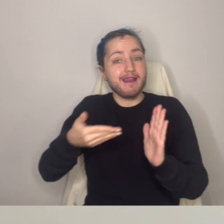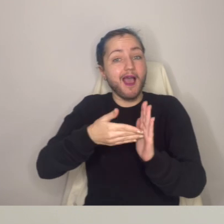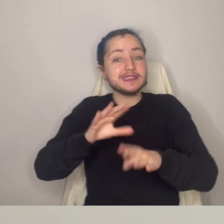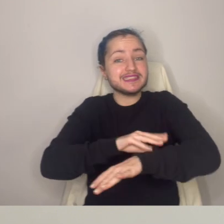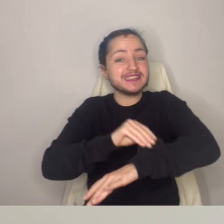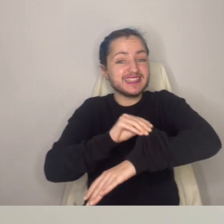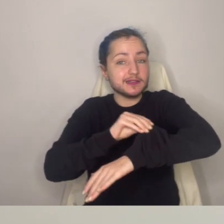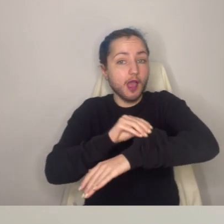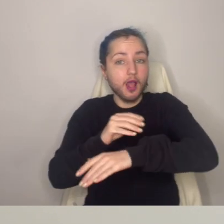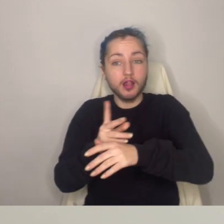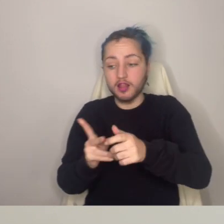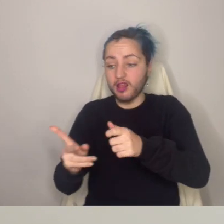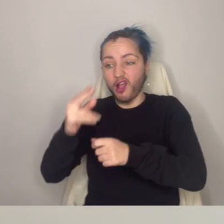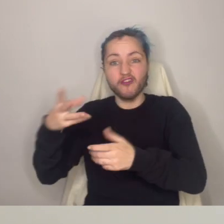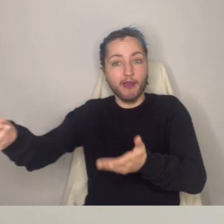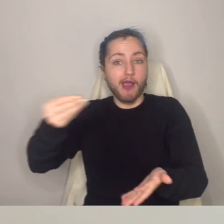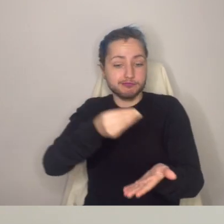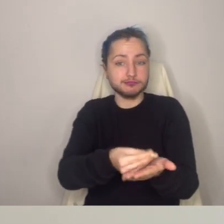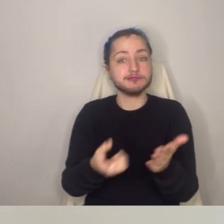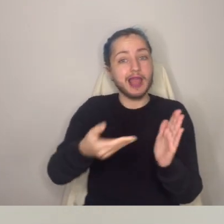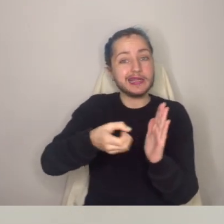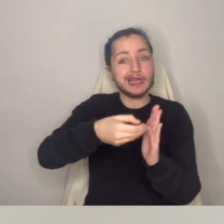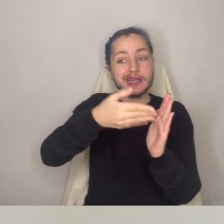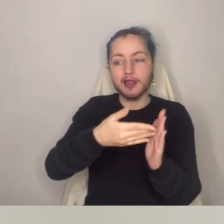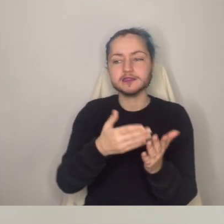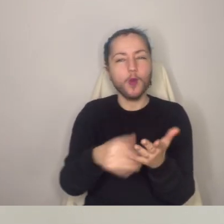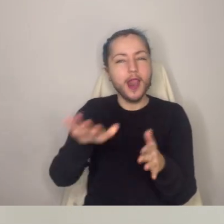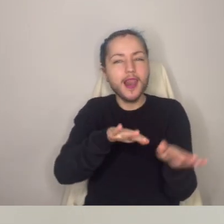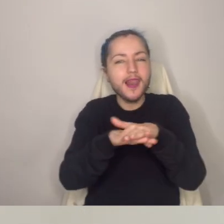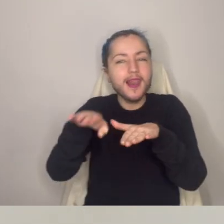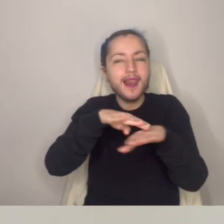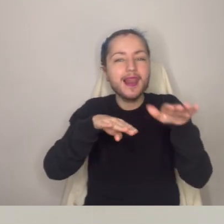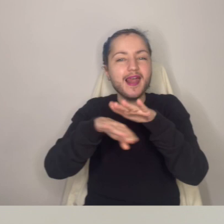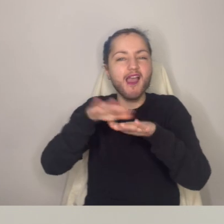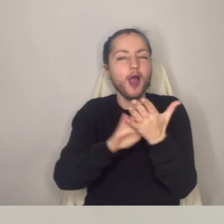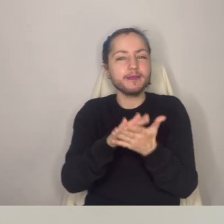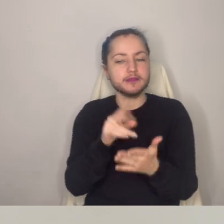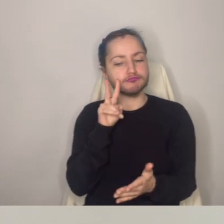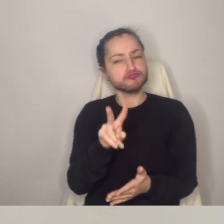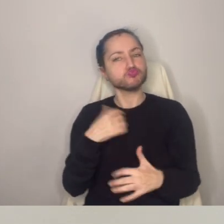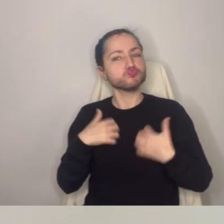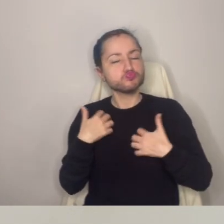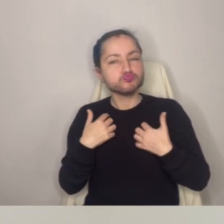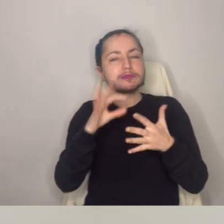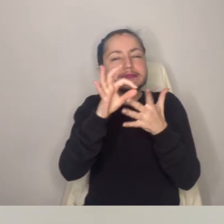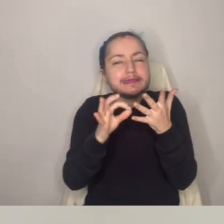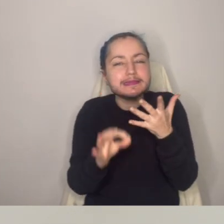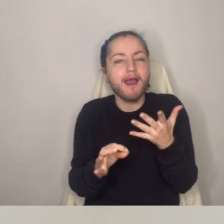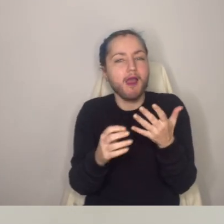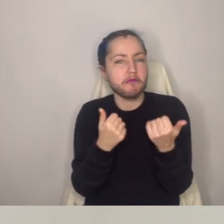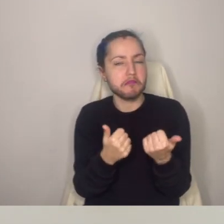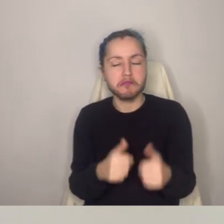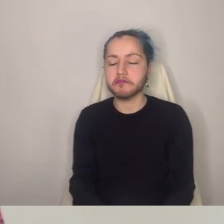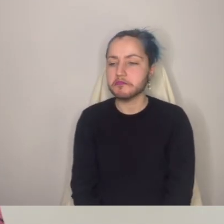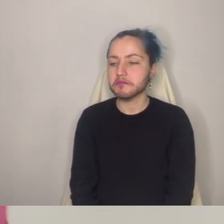of textiles. You could do that as well, and just really layering up so they become more interesting and detailed and